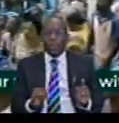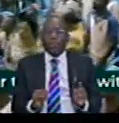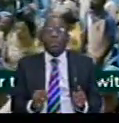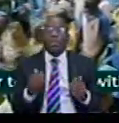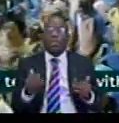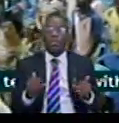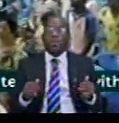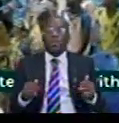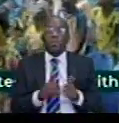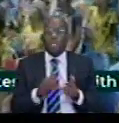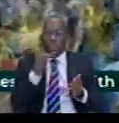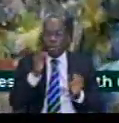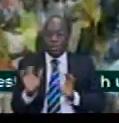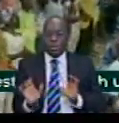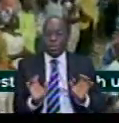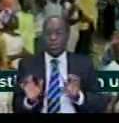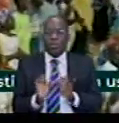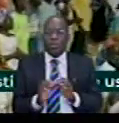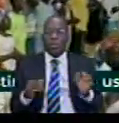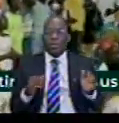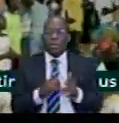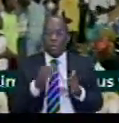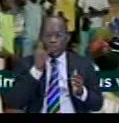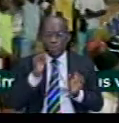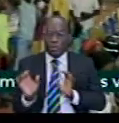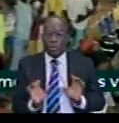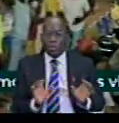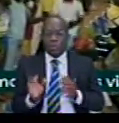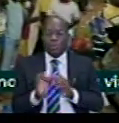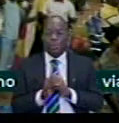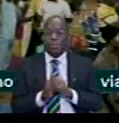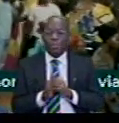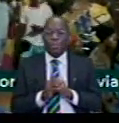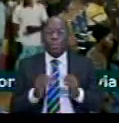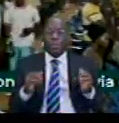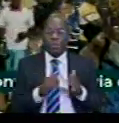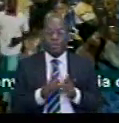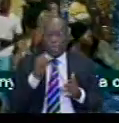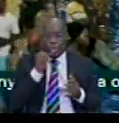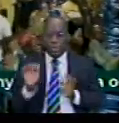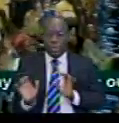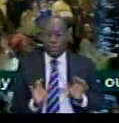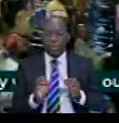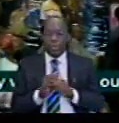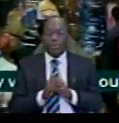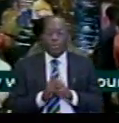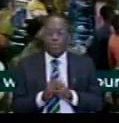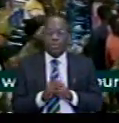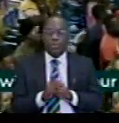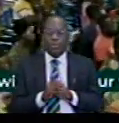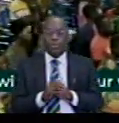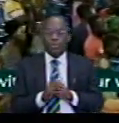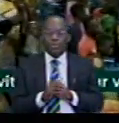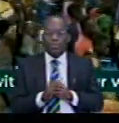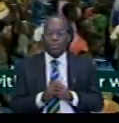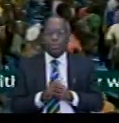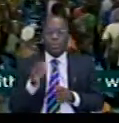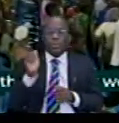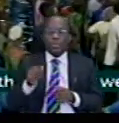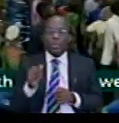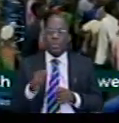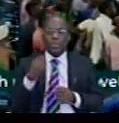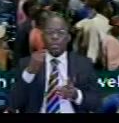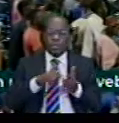is done. It is done. It is done. Yes, check up, check